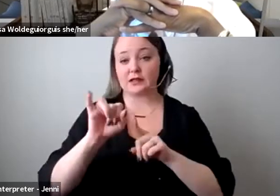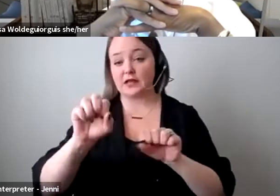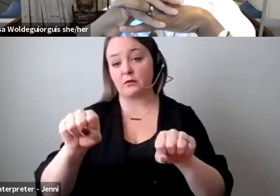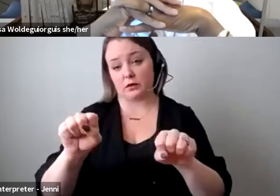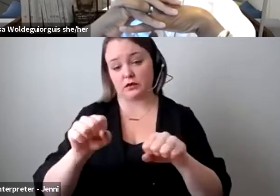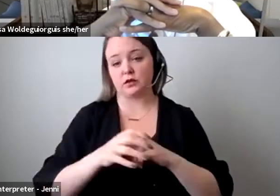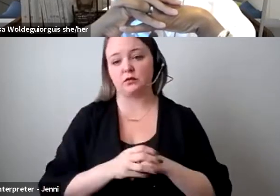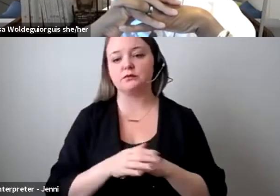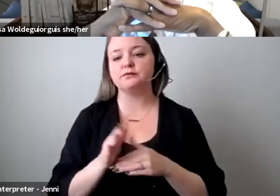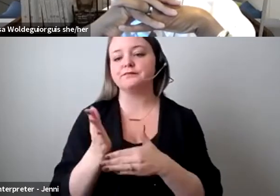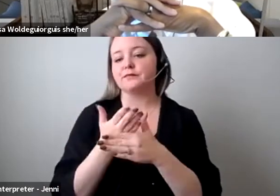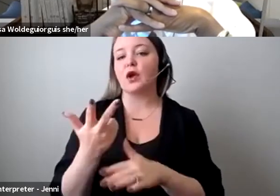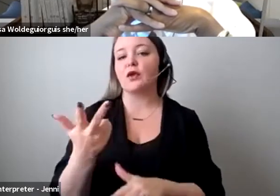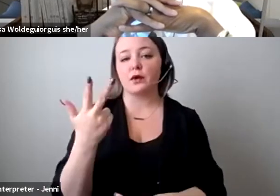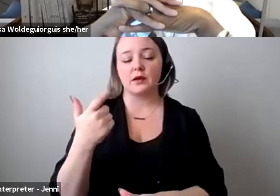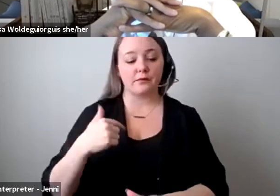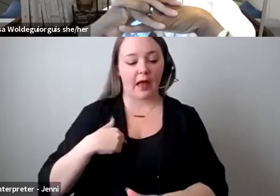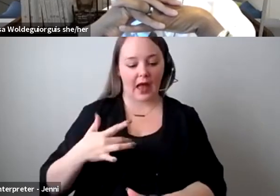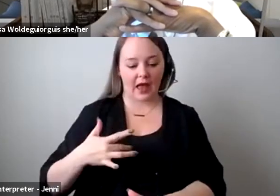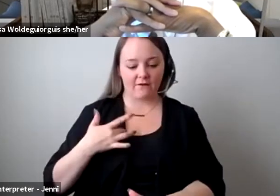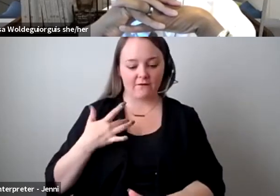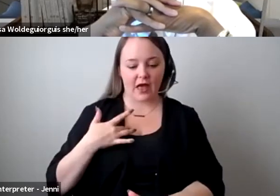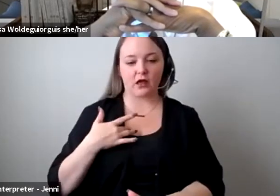3 words. I felt,